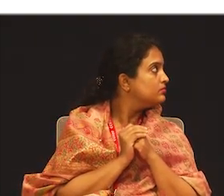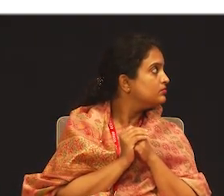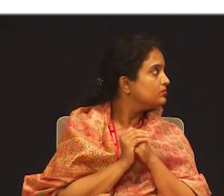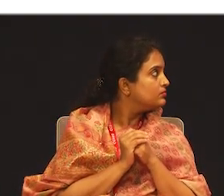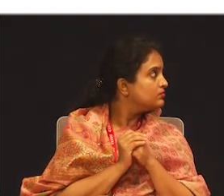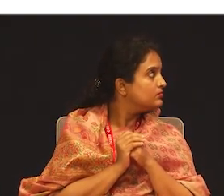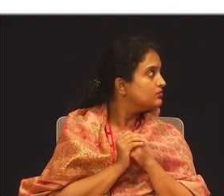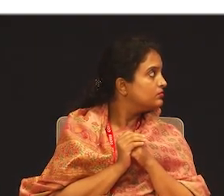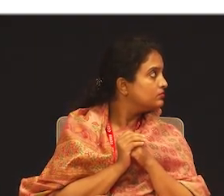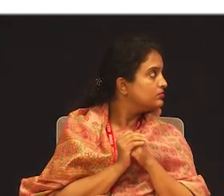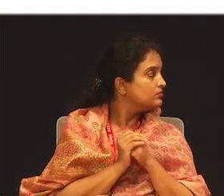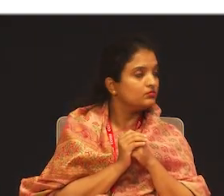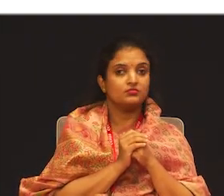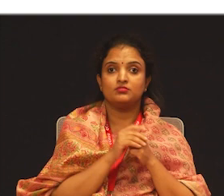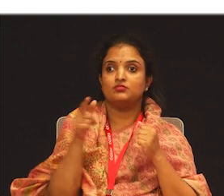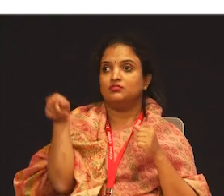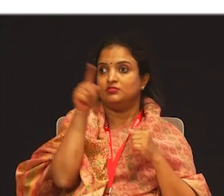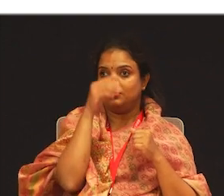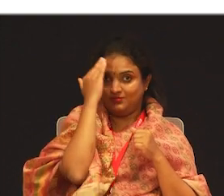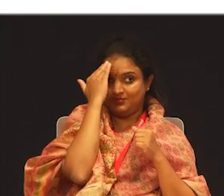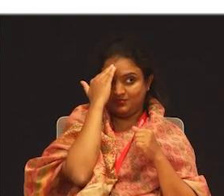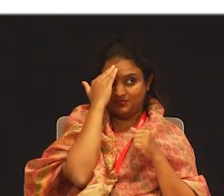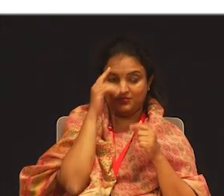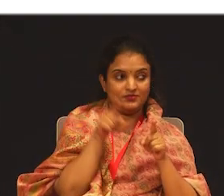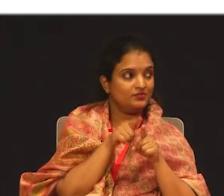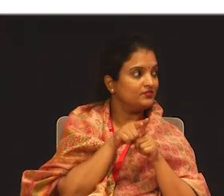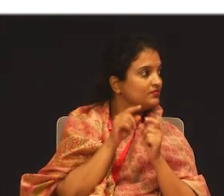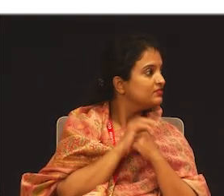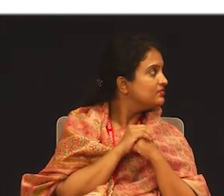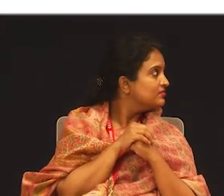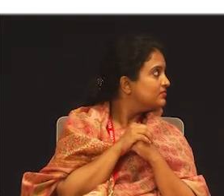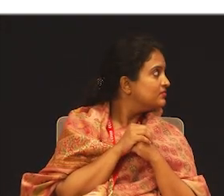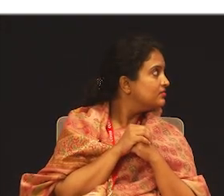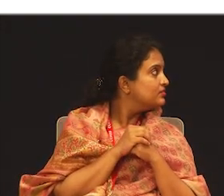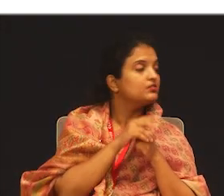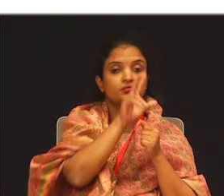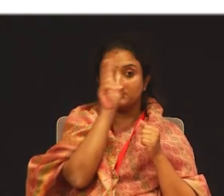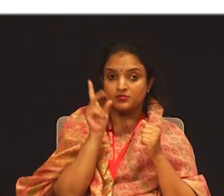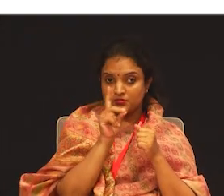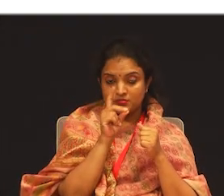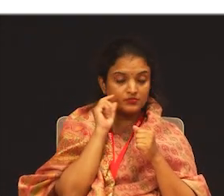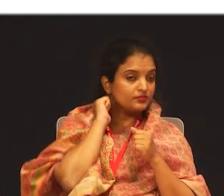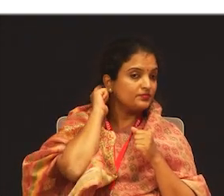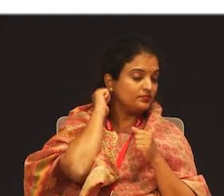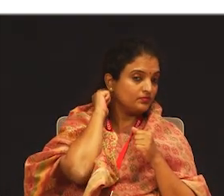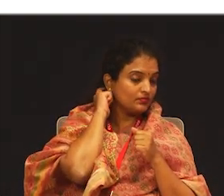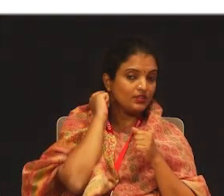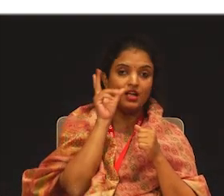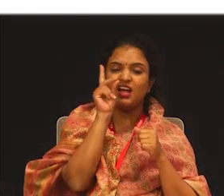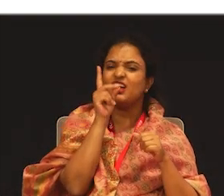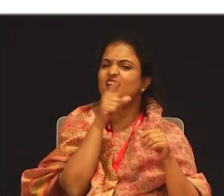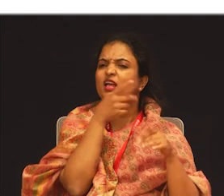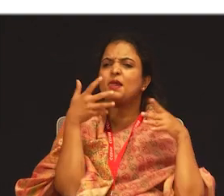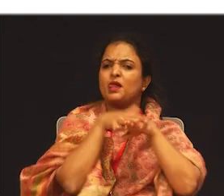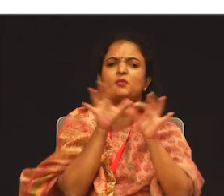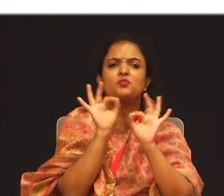almost all of us are become a little more wiser than the first statement, right? So why it's not inclusion? Because we are